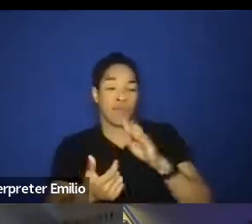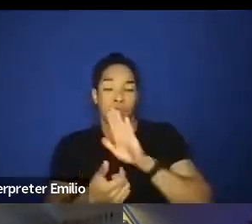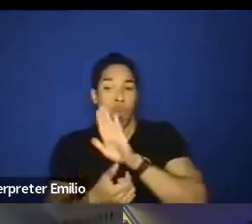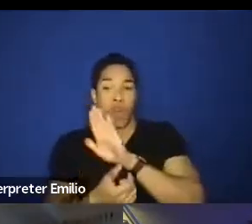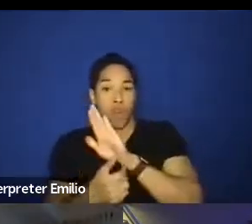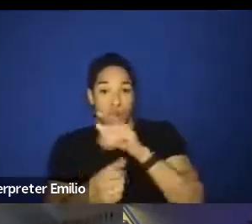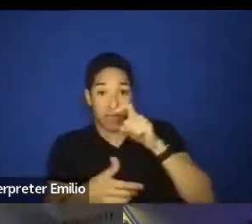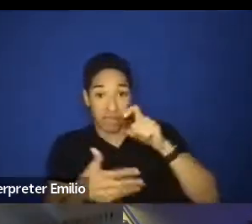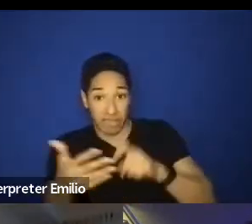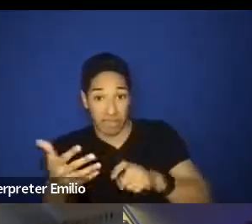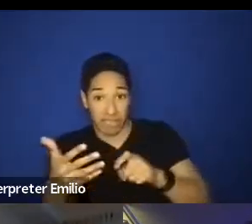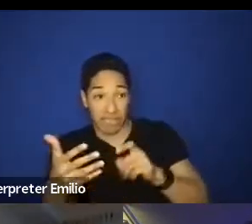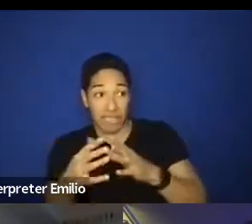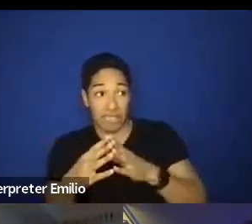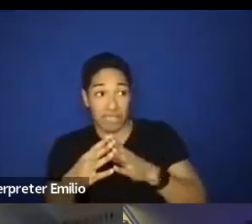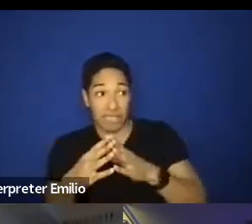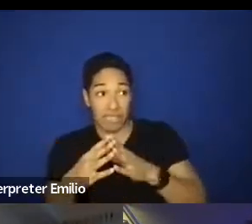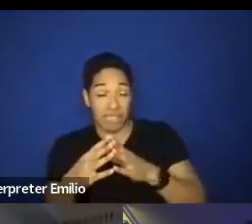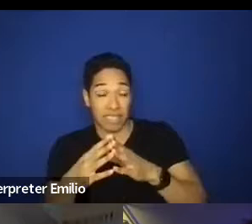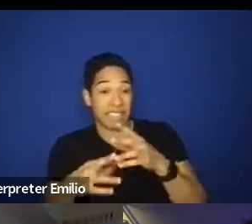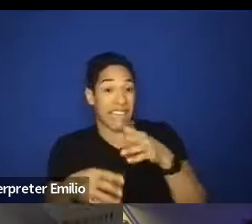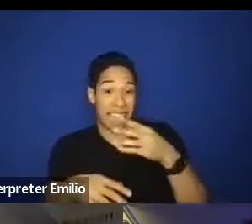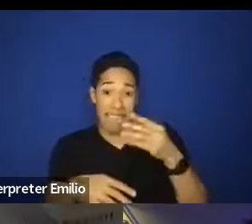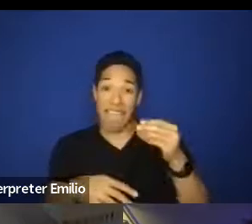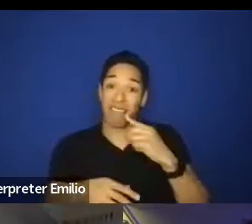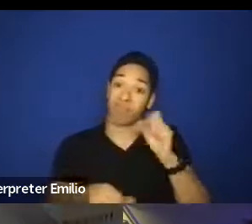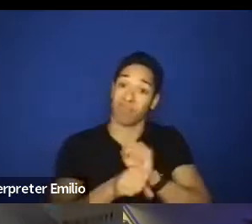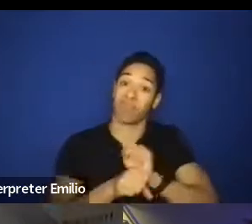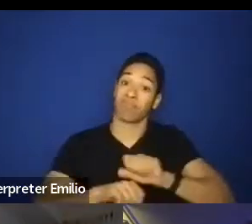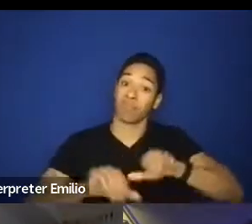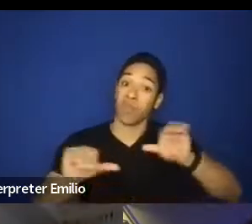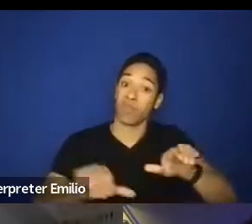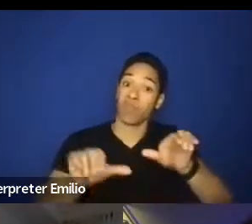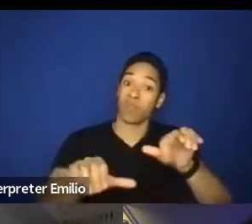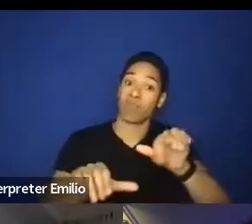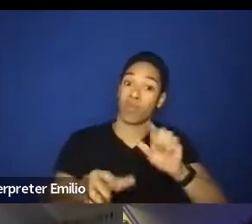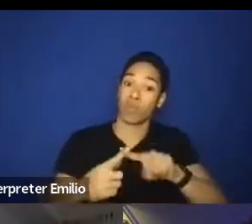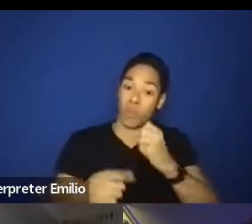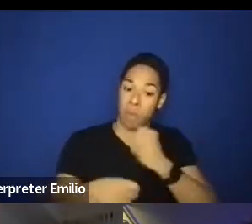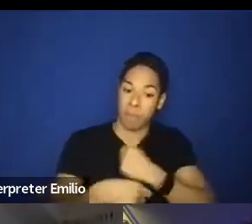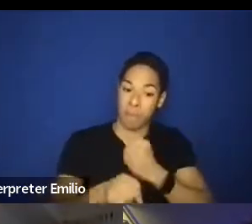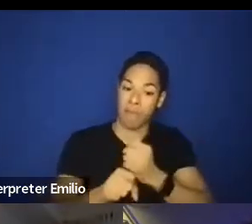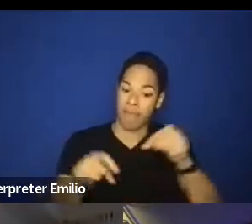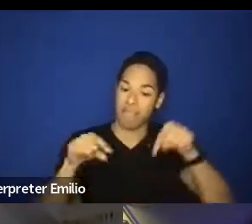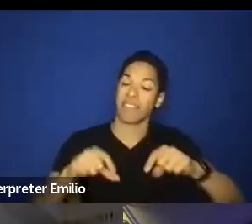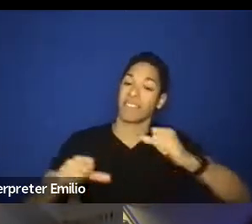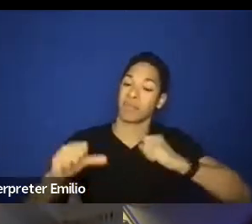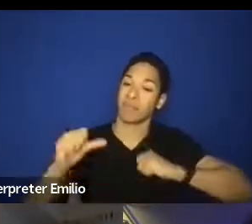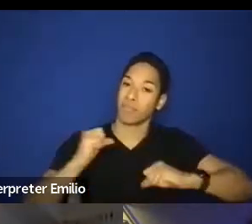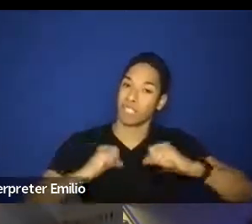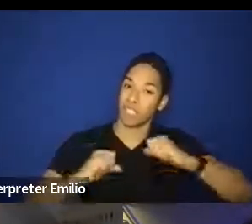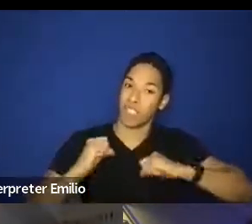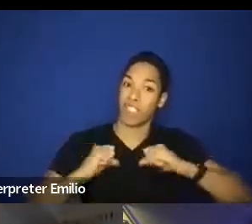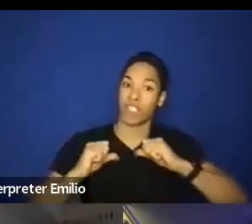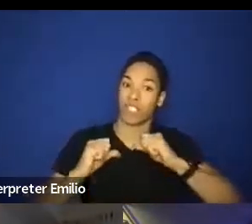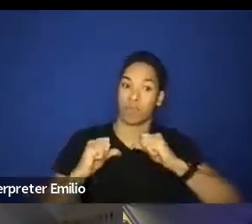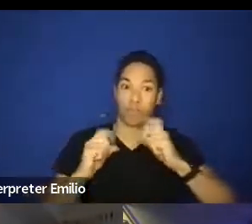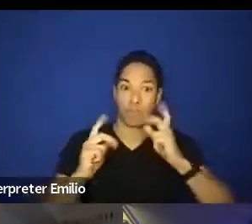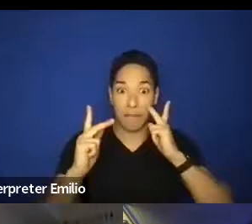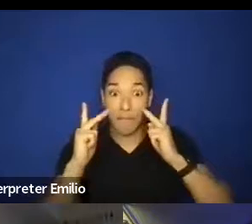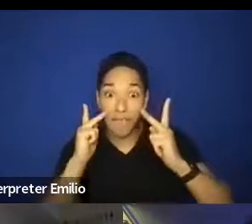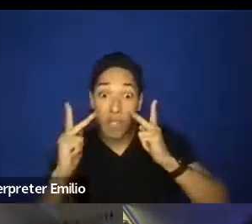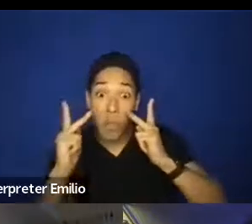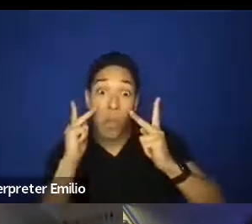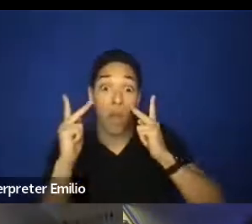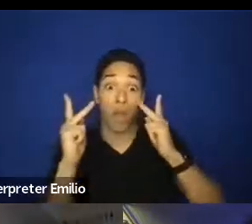needs and put the effort to make this production and the visuals